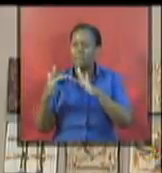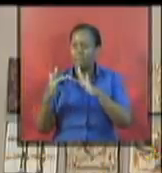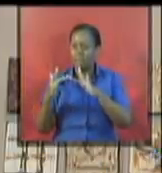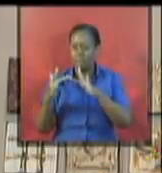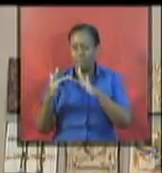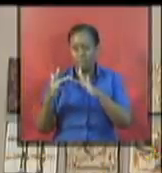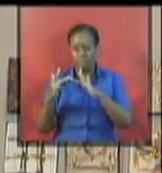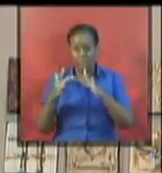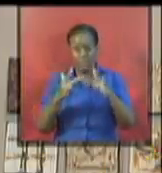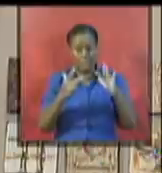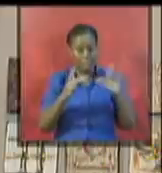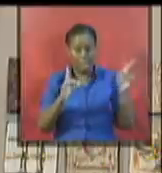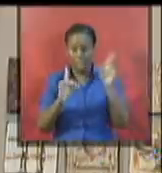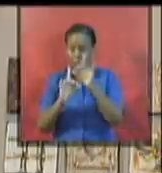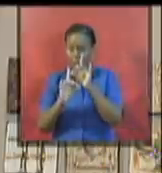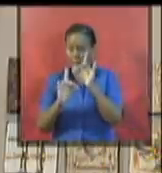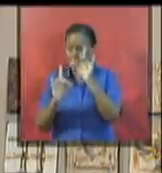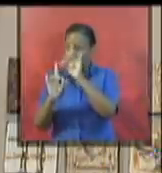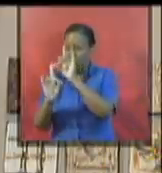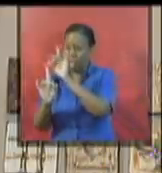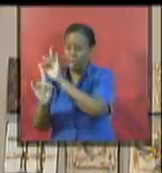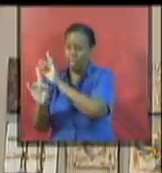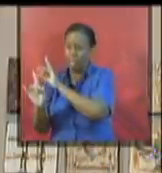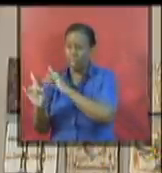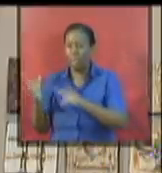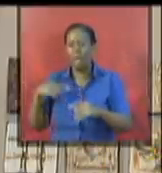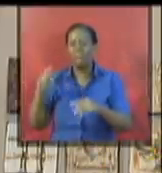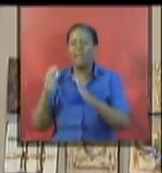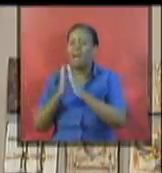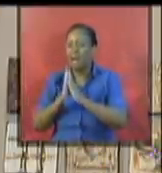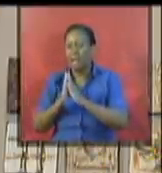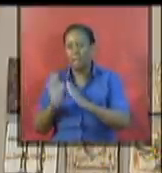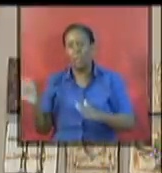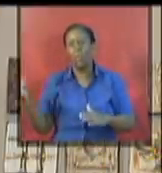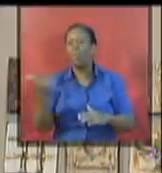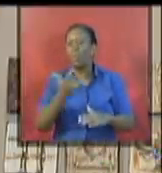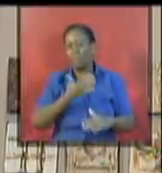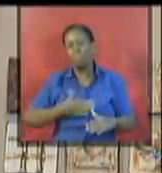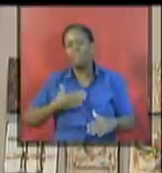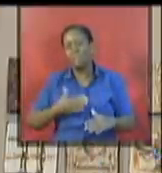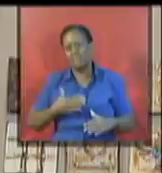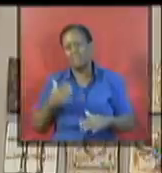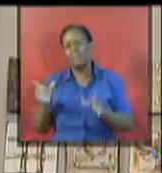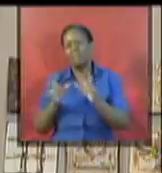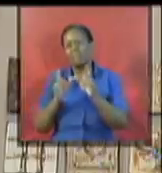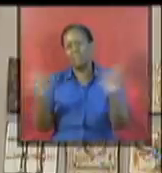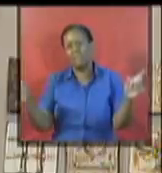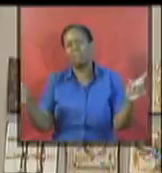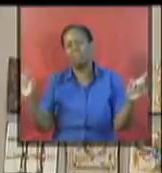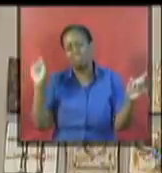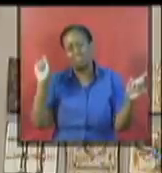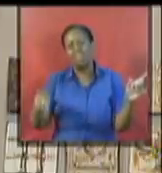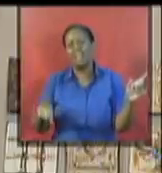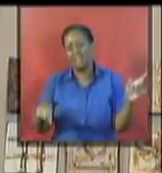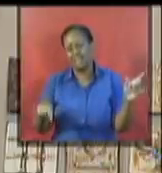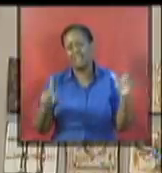in turn, are also asked to quarantine. As soon as the Ministry of Health is made aware of the